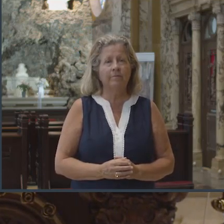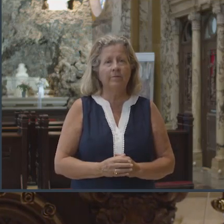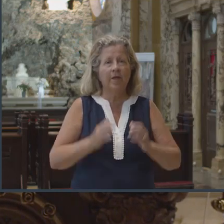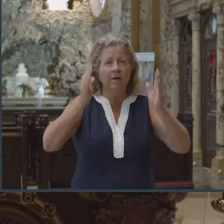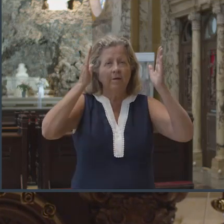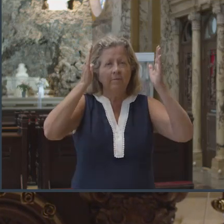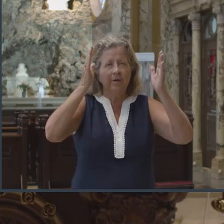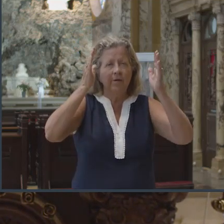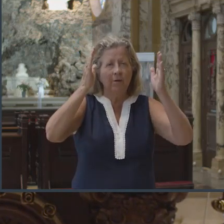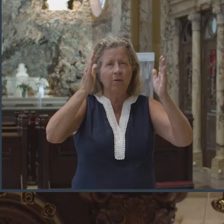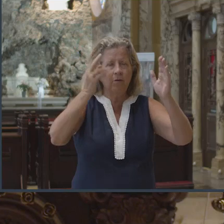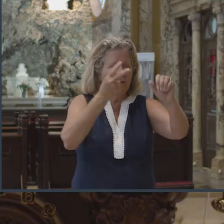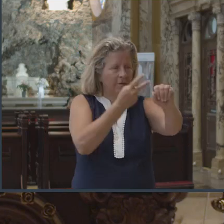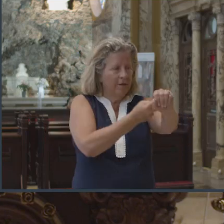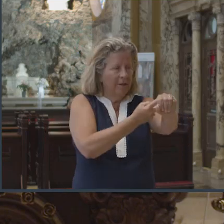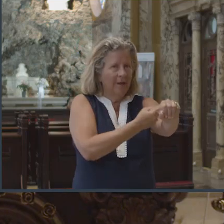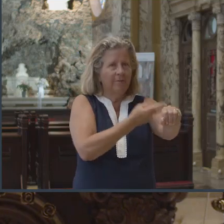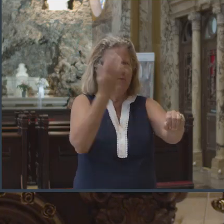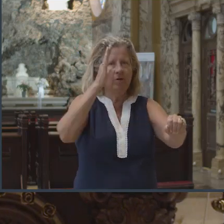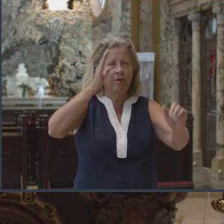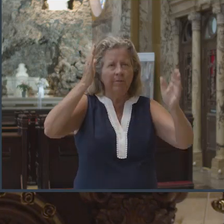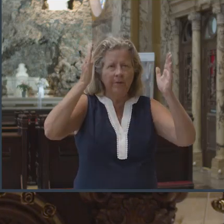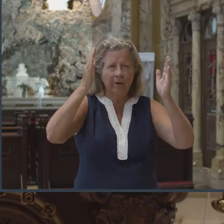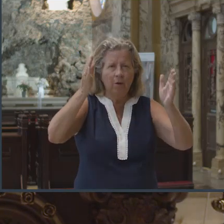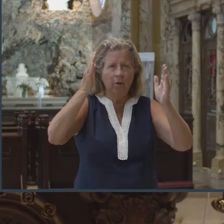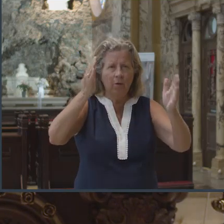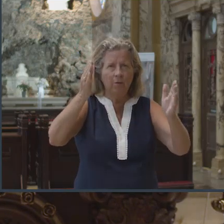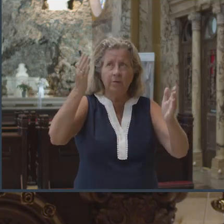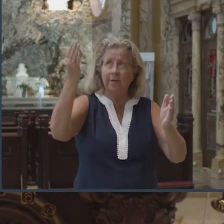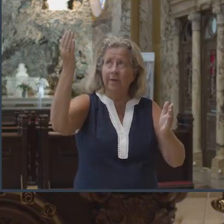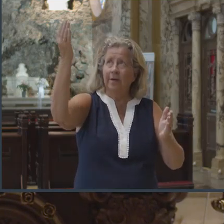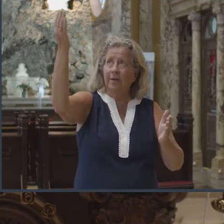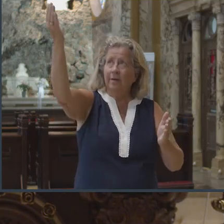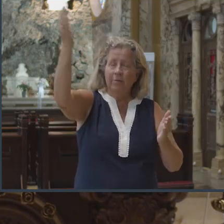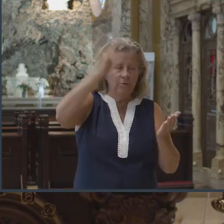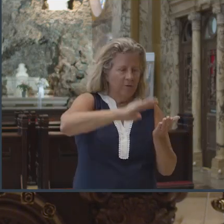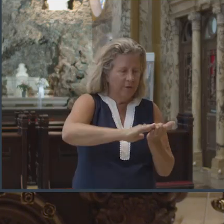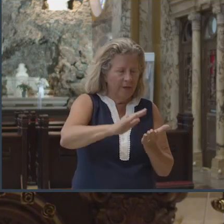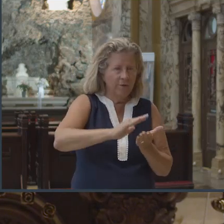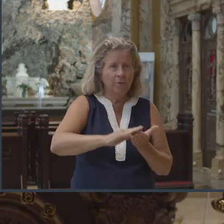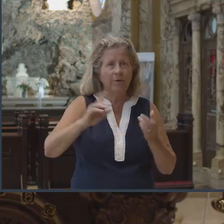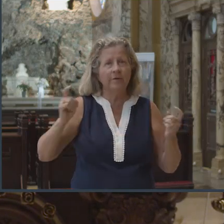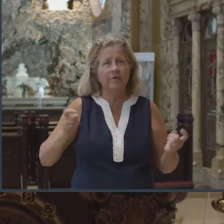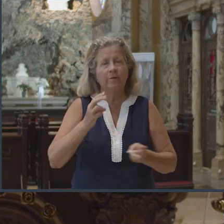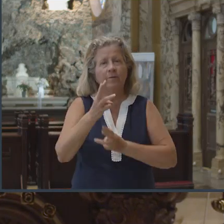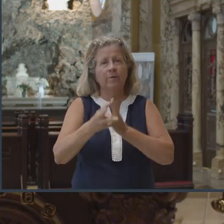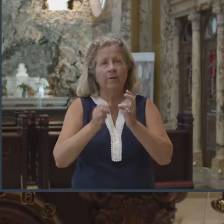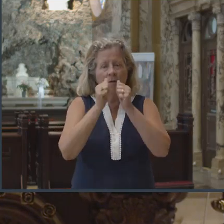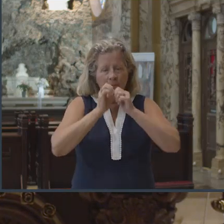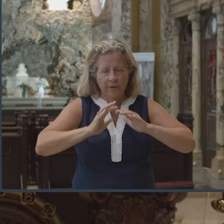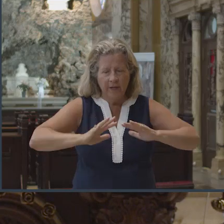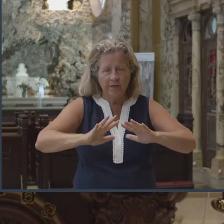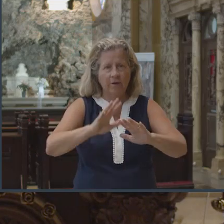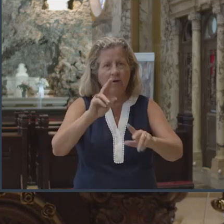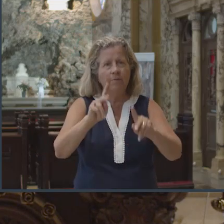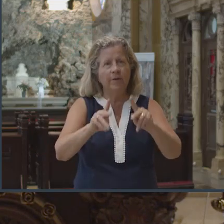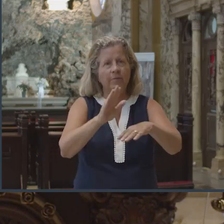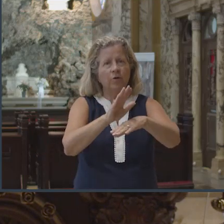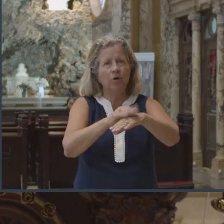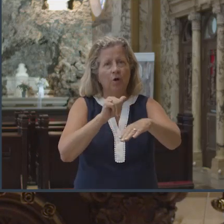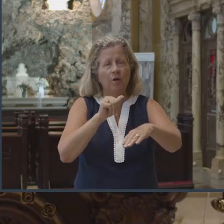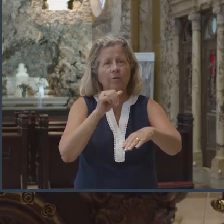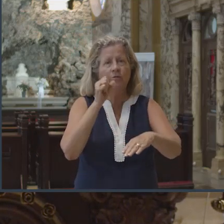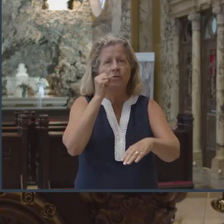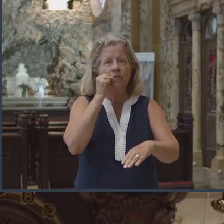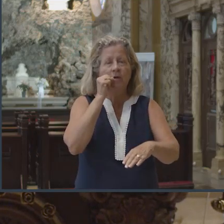Behold the Lamb of God. Behold him who takes away the sins of the world. Blessed are those called to the supper of the